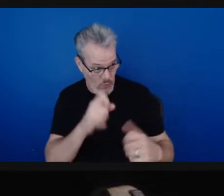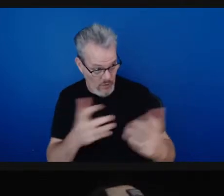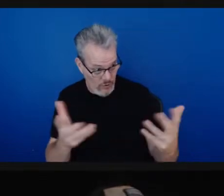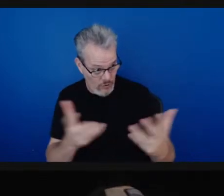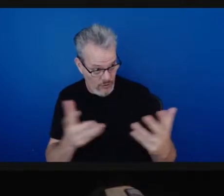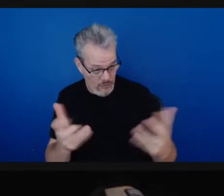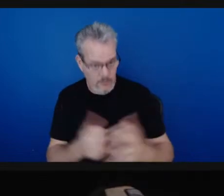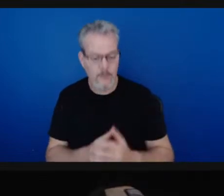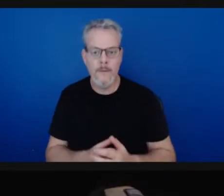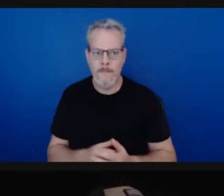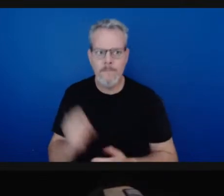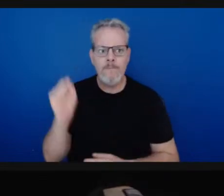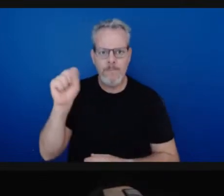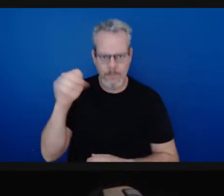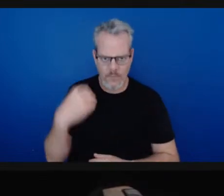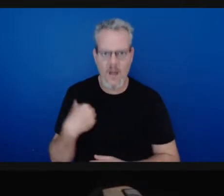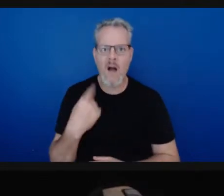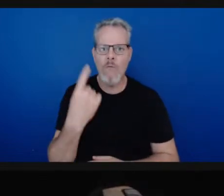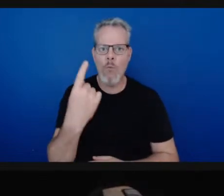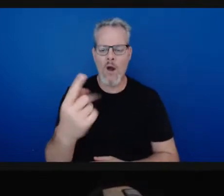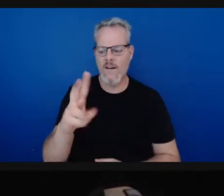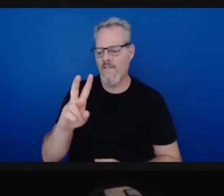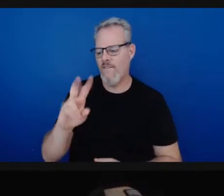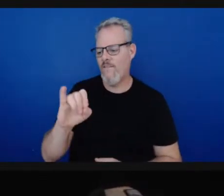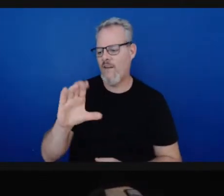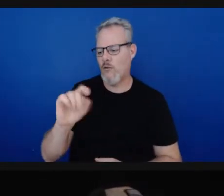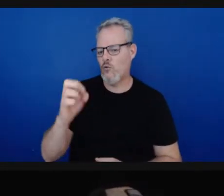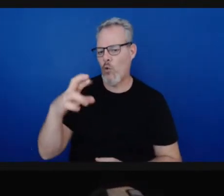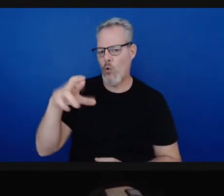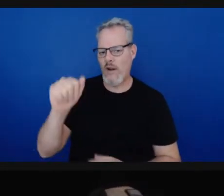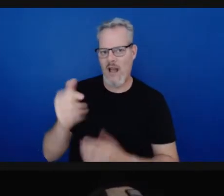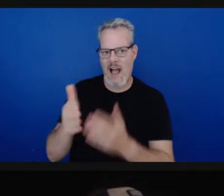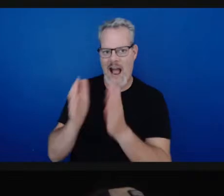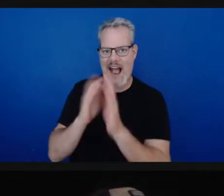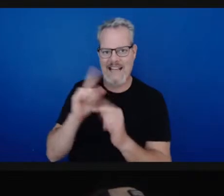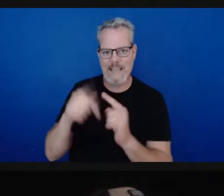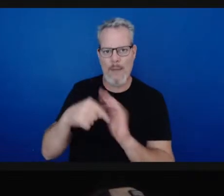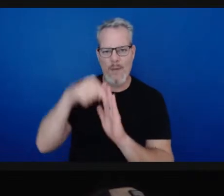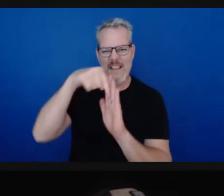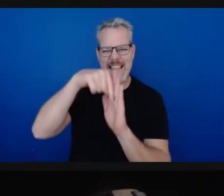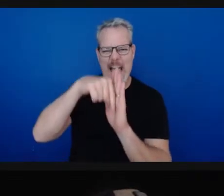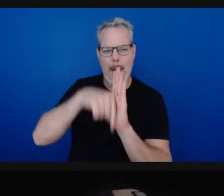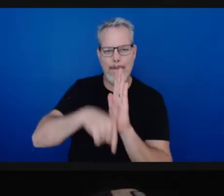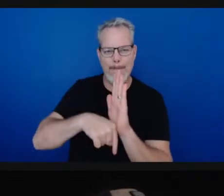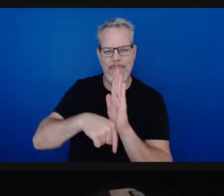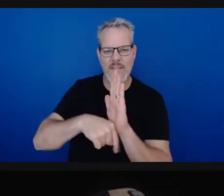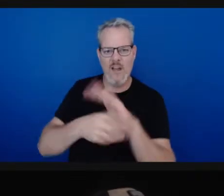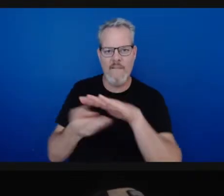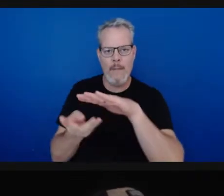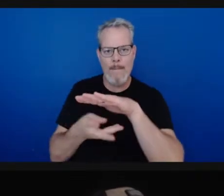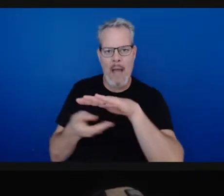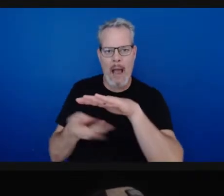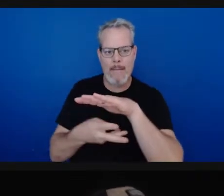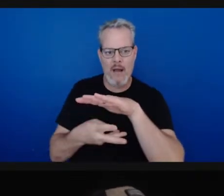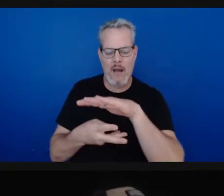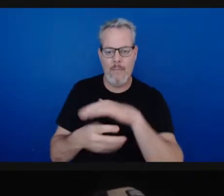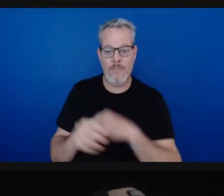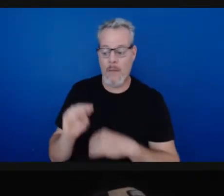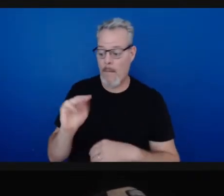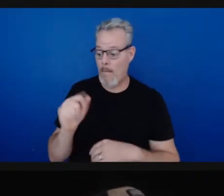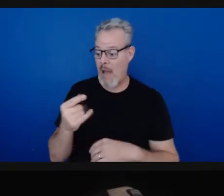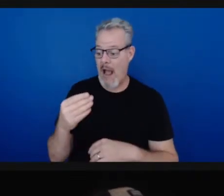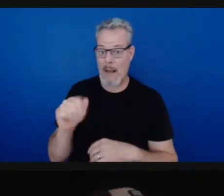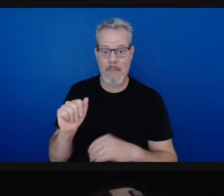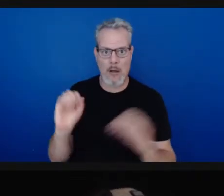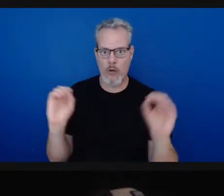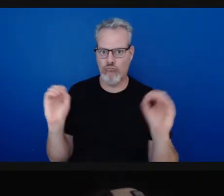There was one. Victoria asks about the depth of the lava or the magma. So magma is nowhere near the surface yet. How